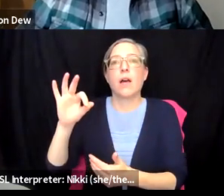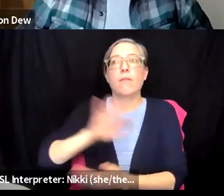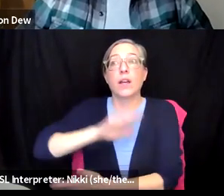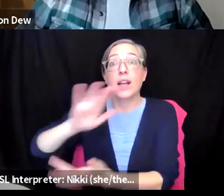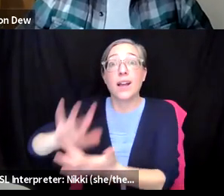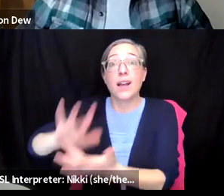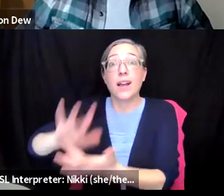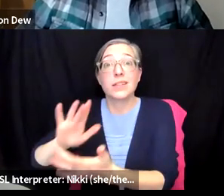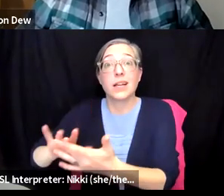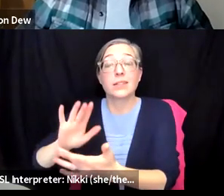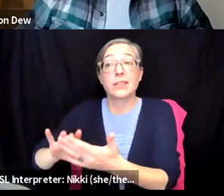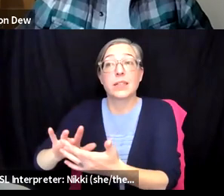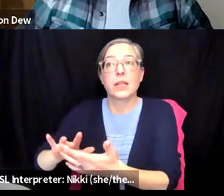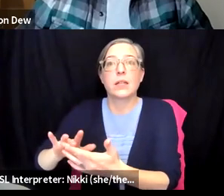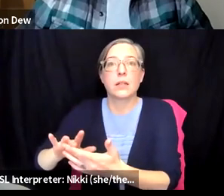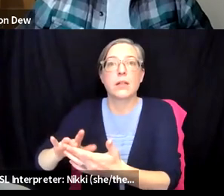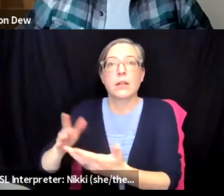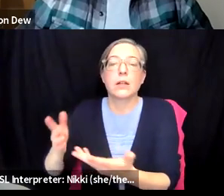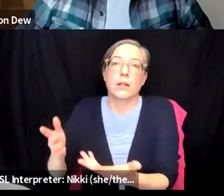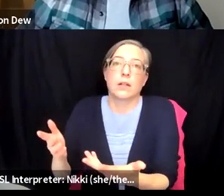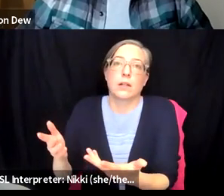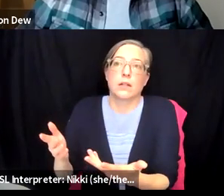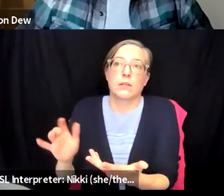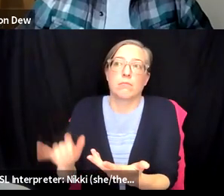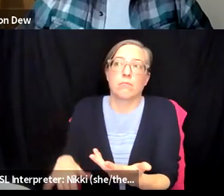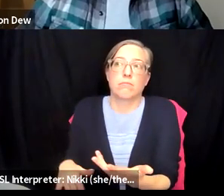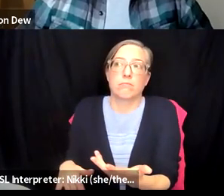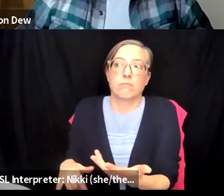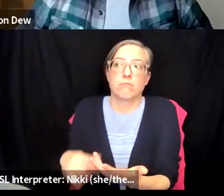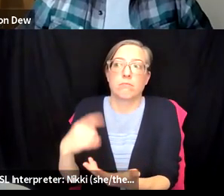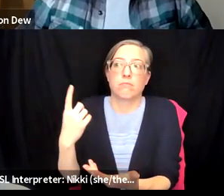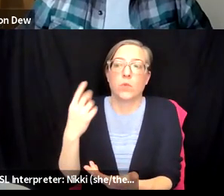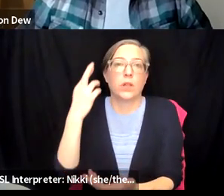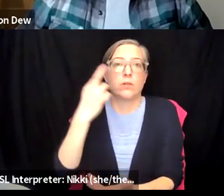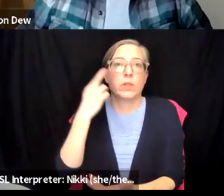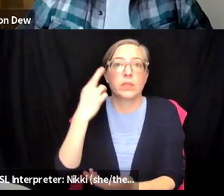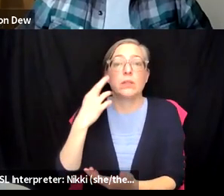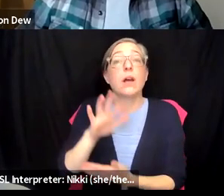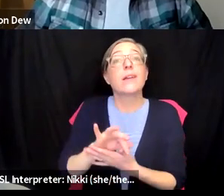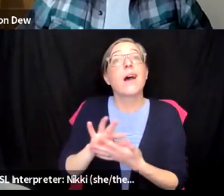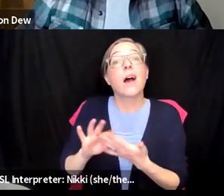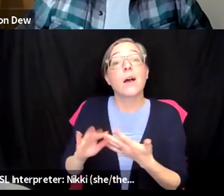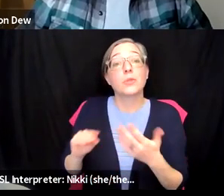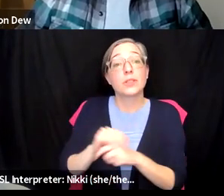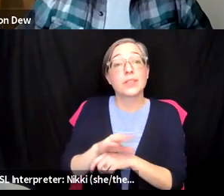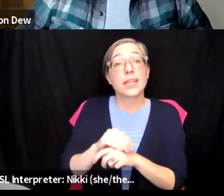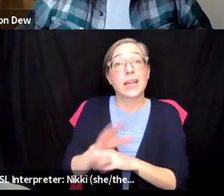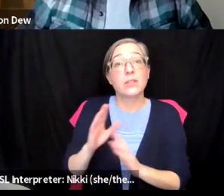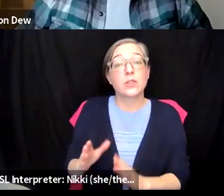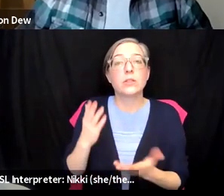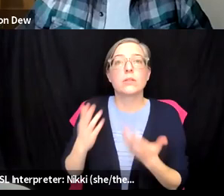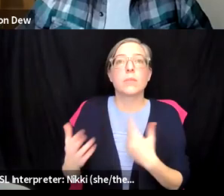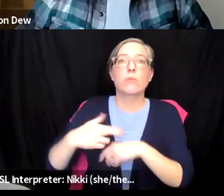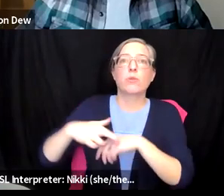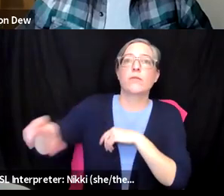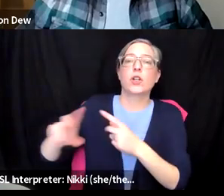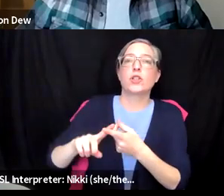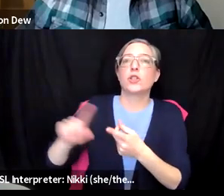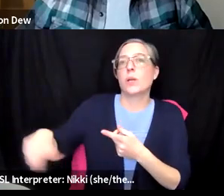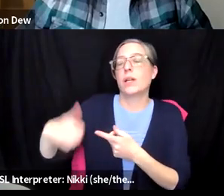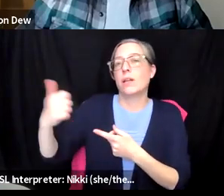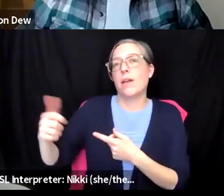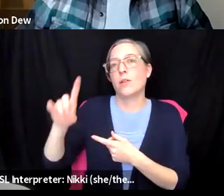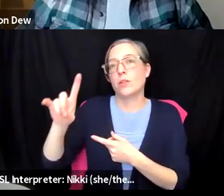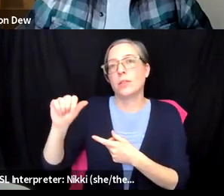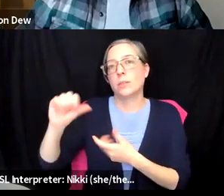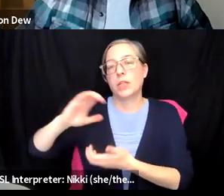through the ADRC, that's one of the reasons that an options counselor might refer out to one of the disability partners,